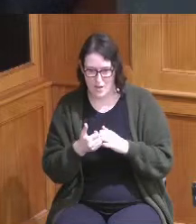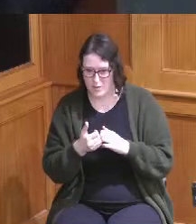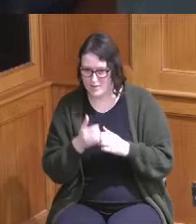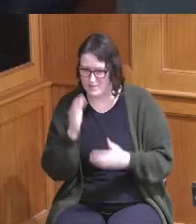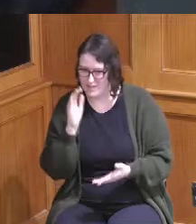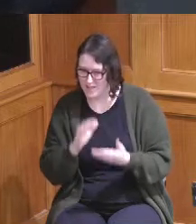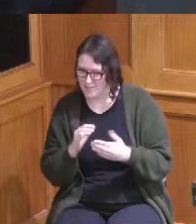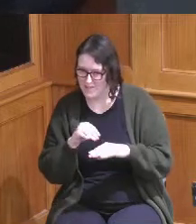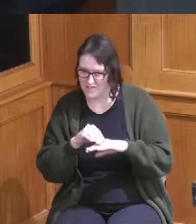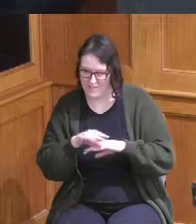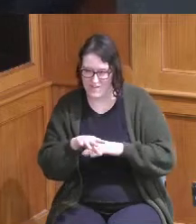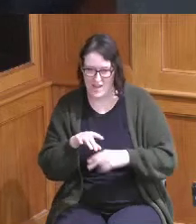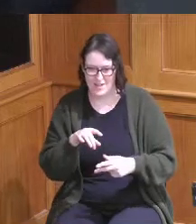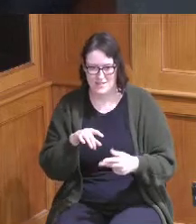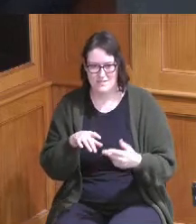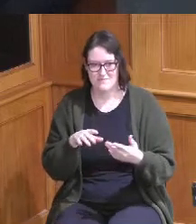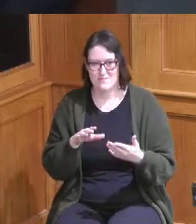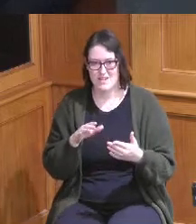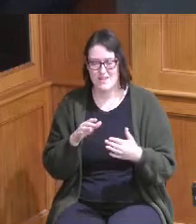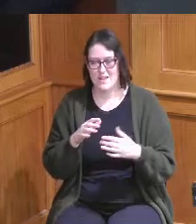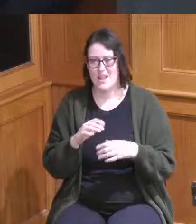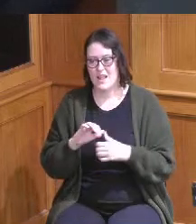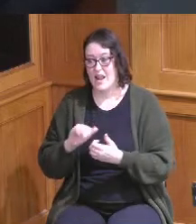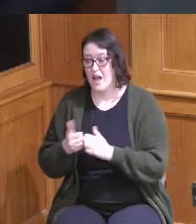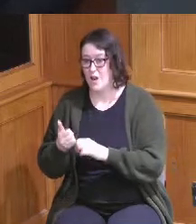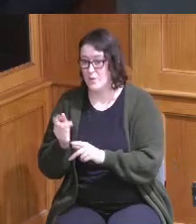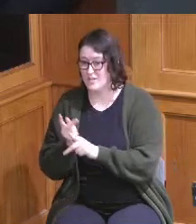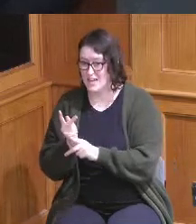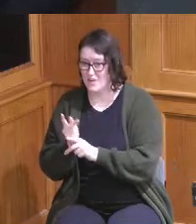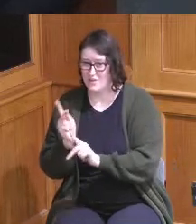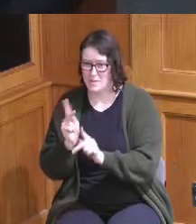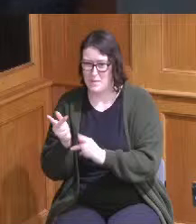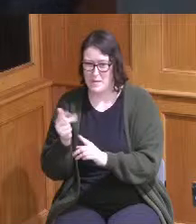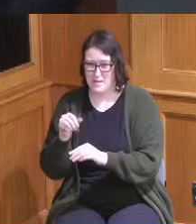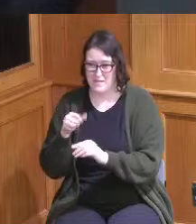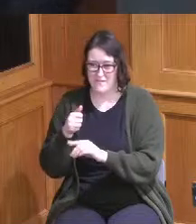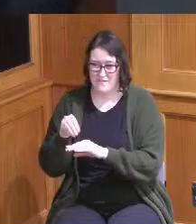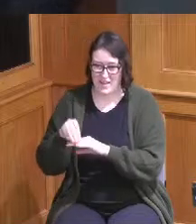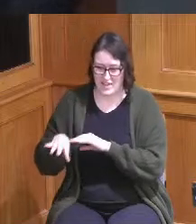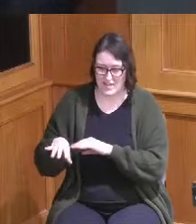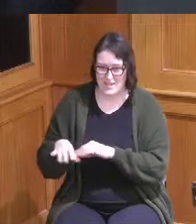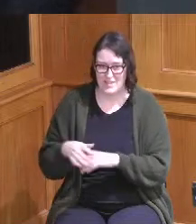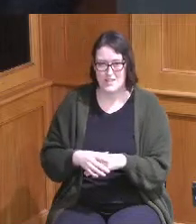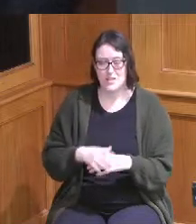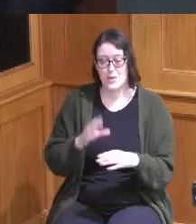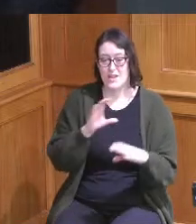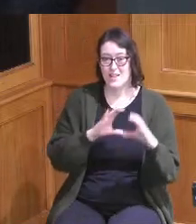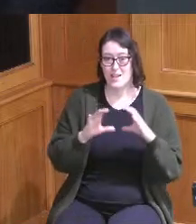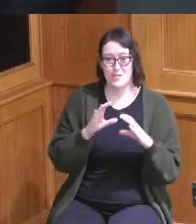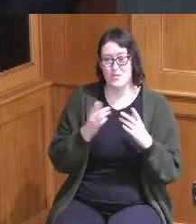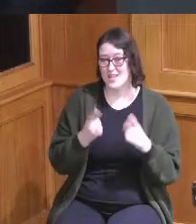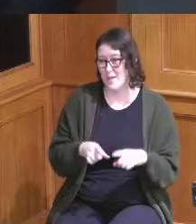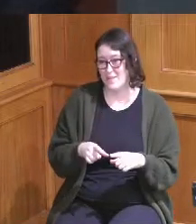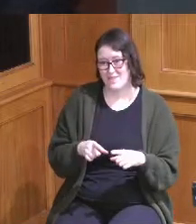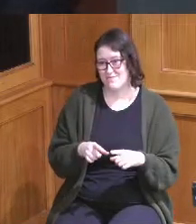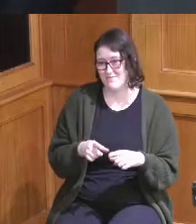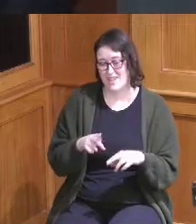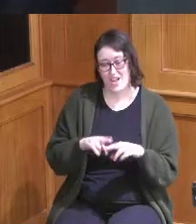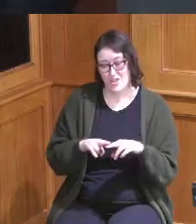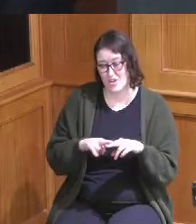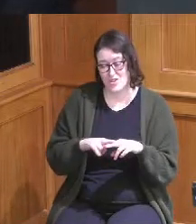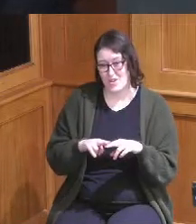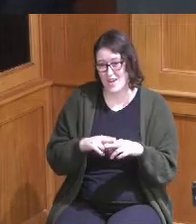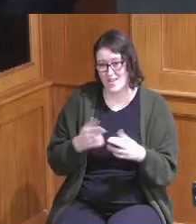we practice how can we take care of residents who might be impacted. We can't stop the chemicals come through via the